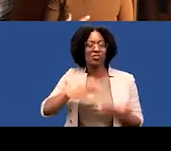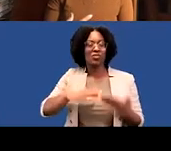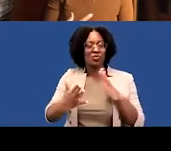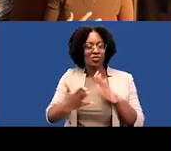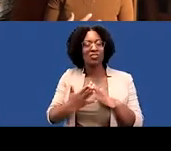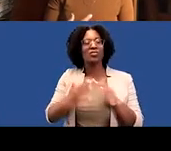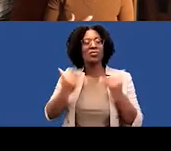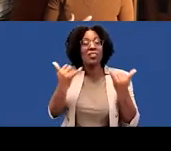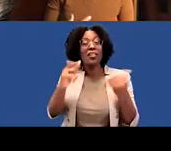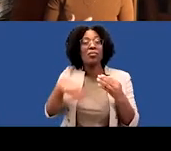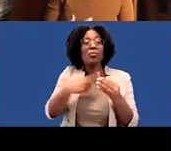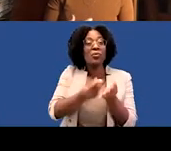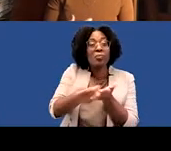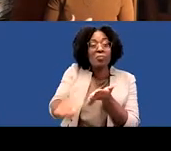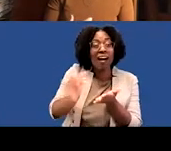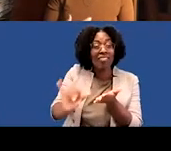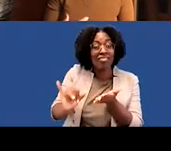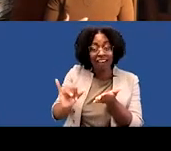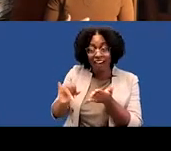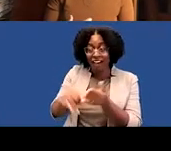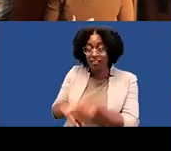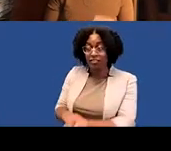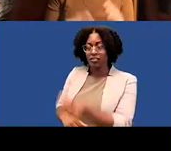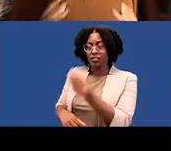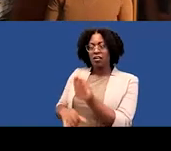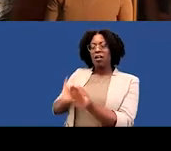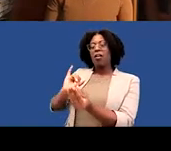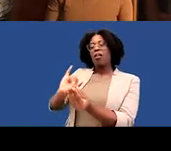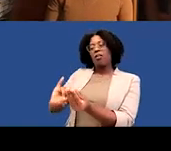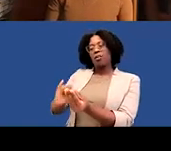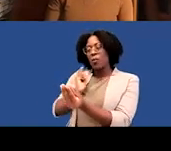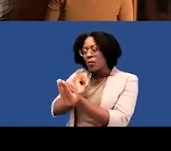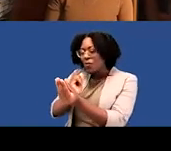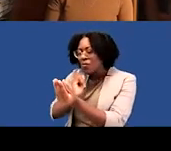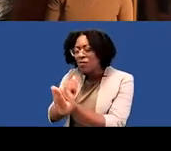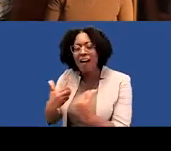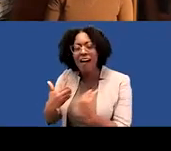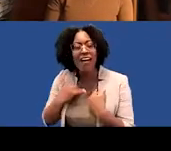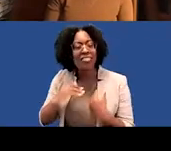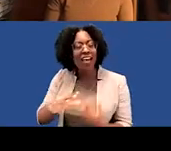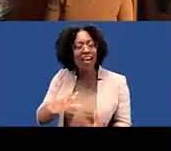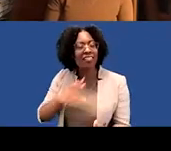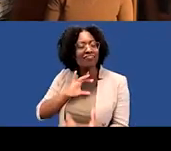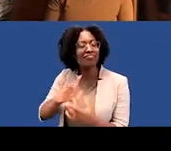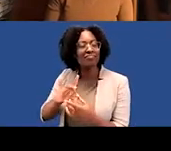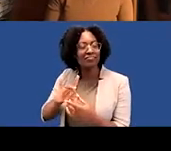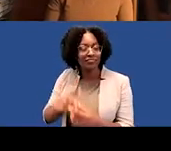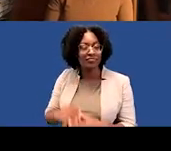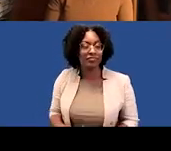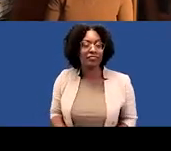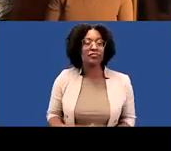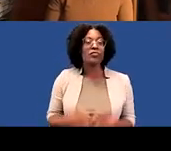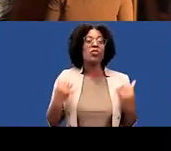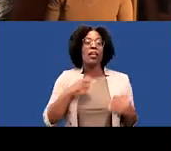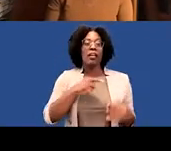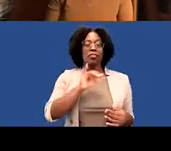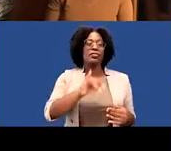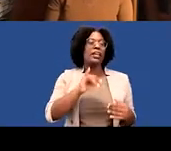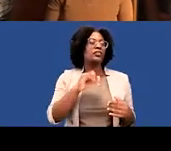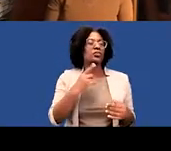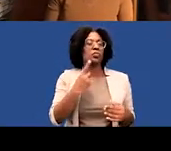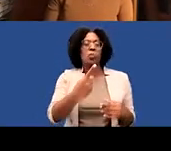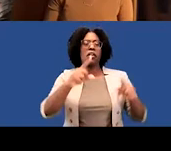deck. And the deck is currently framed as a single object right now at Fotografiska, and that